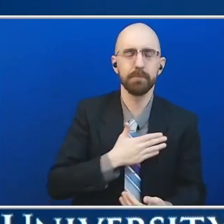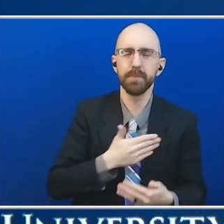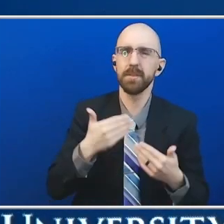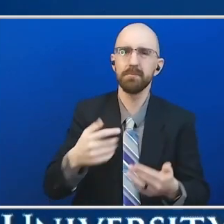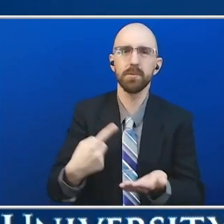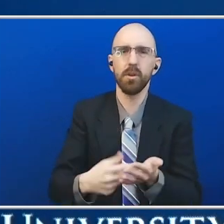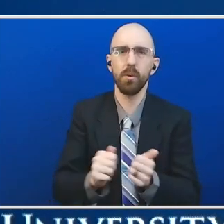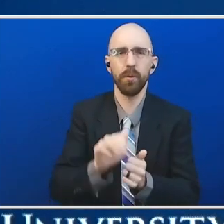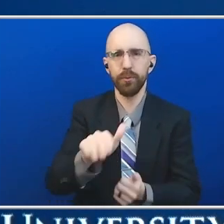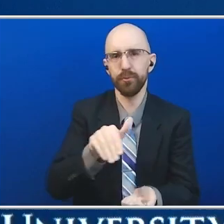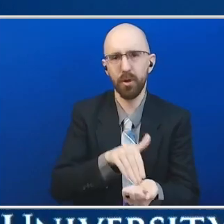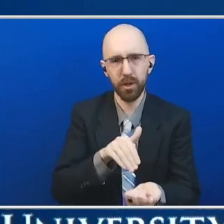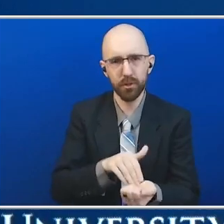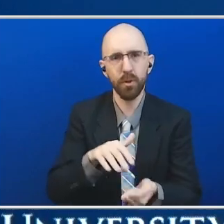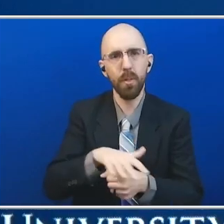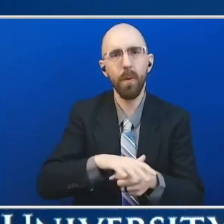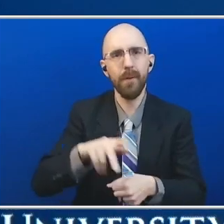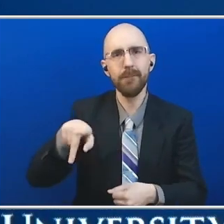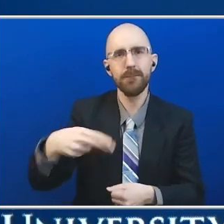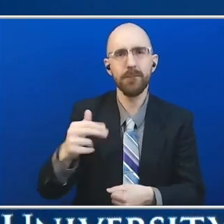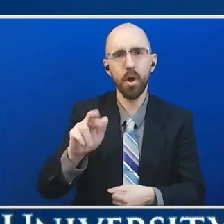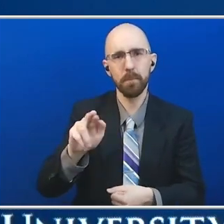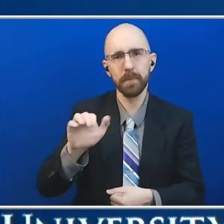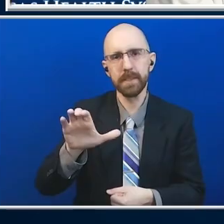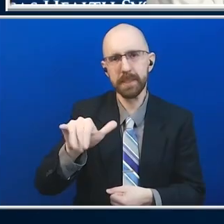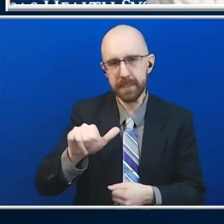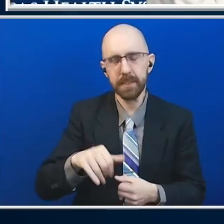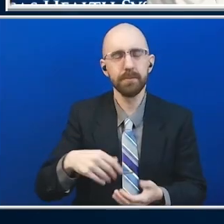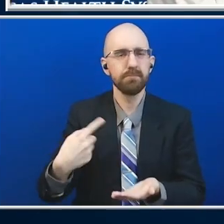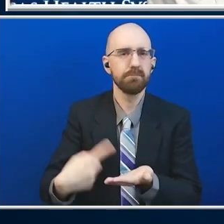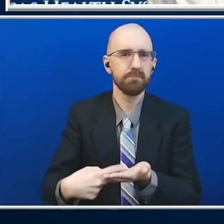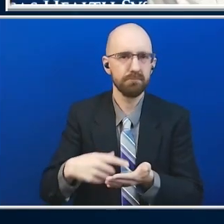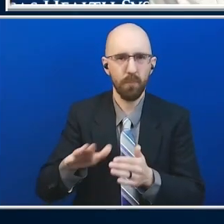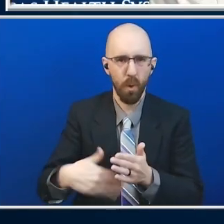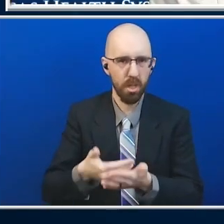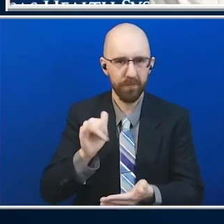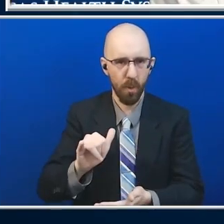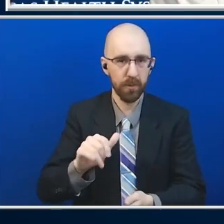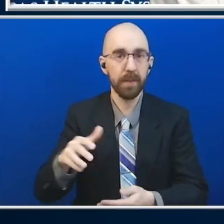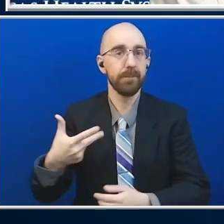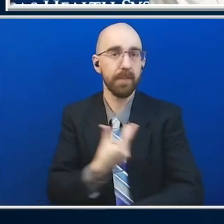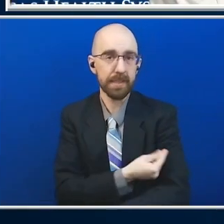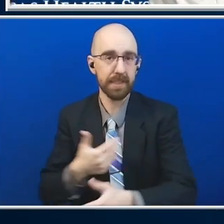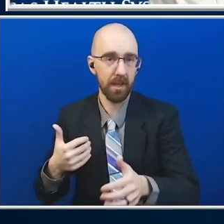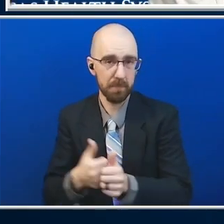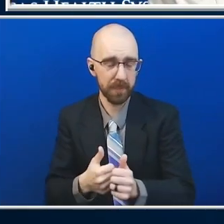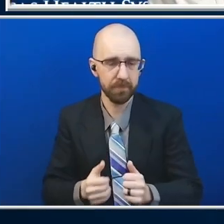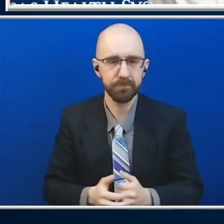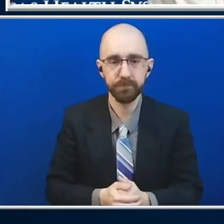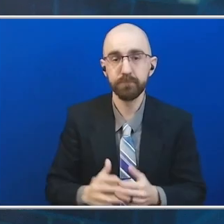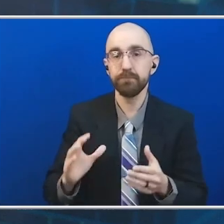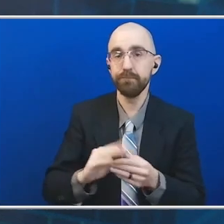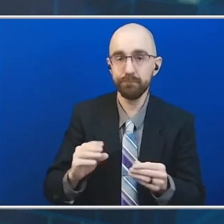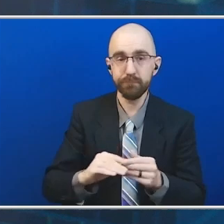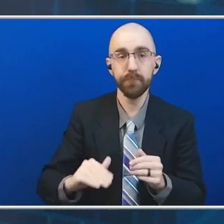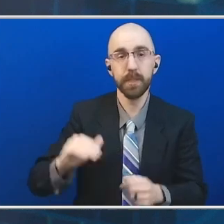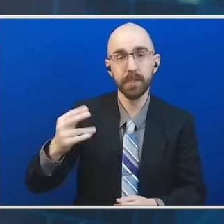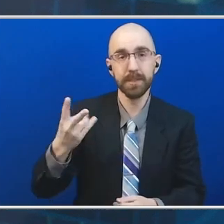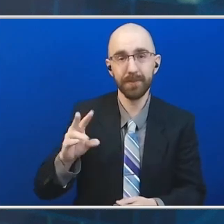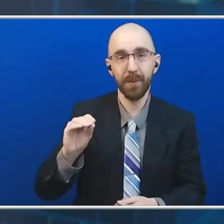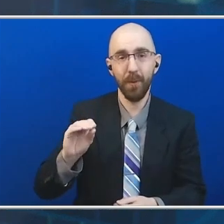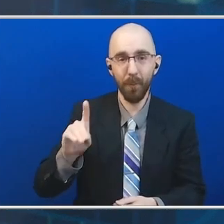local pharmacy, and just make sure you're up to date on all your vaccines. Here's a story. Growing up at 1701 South Pearl in Independence,